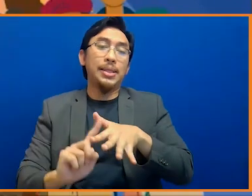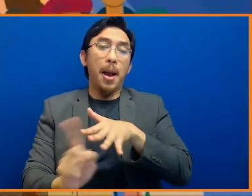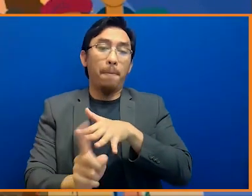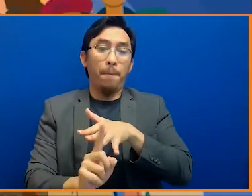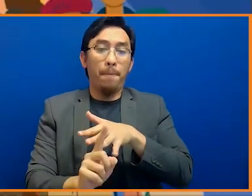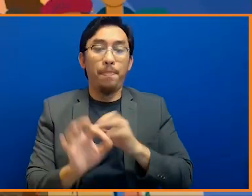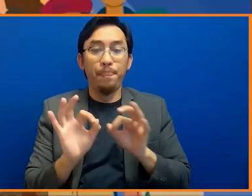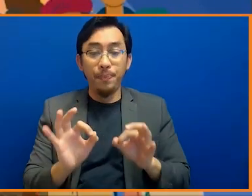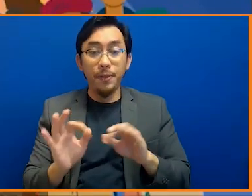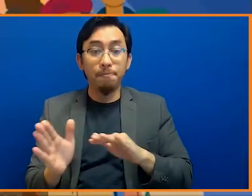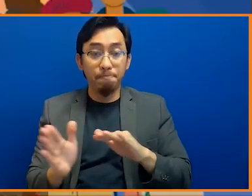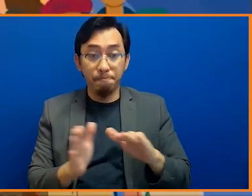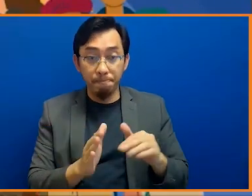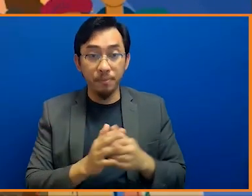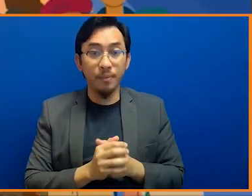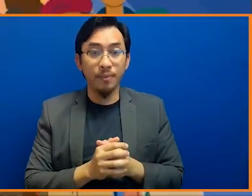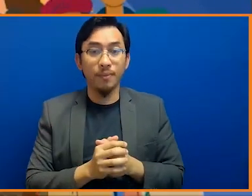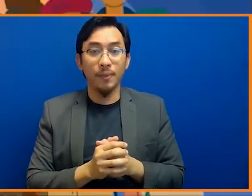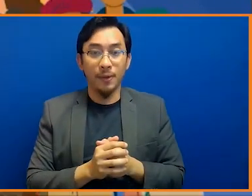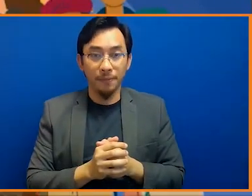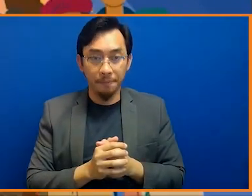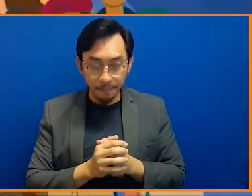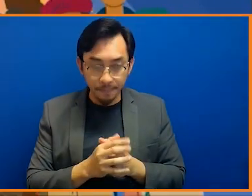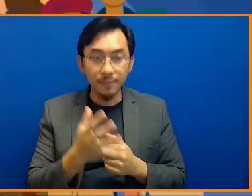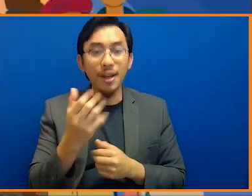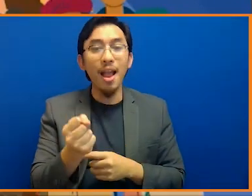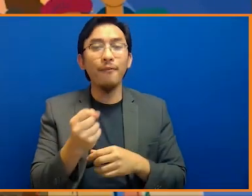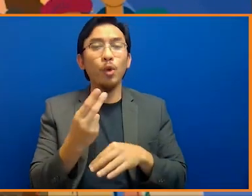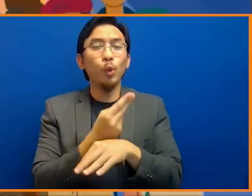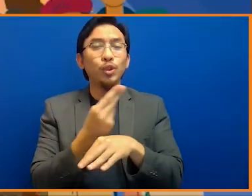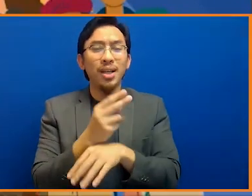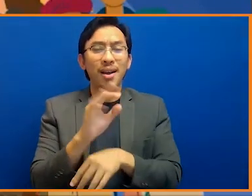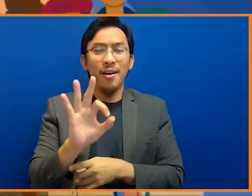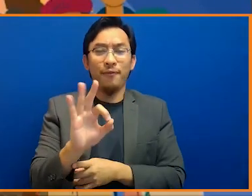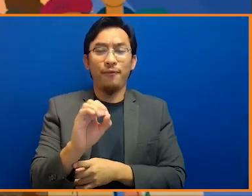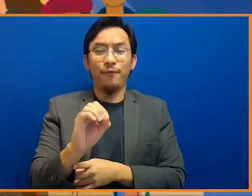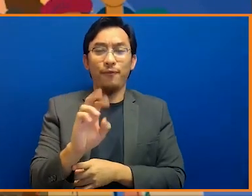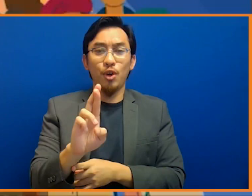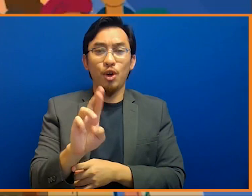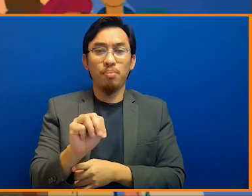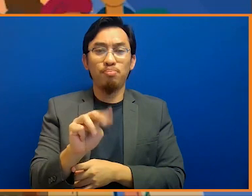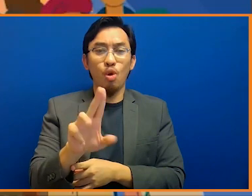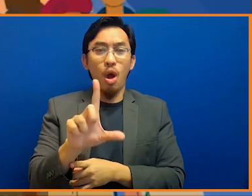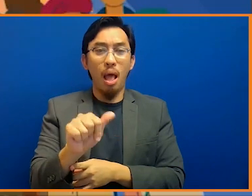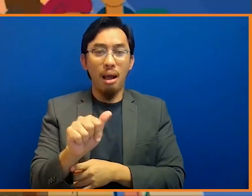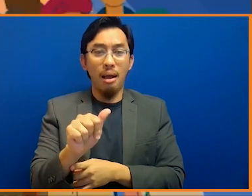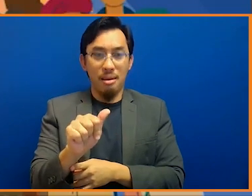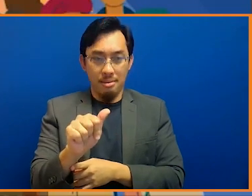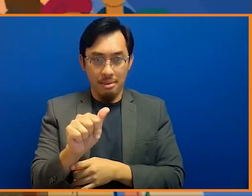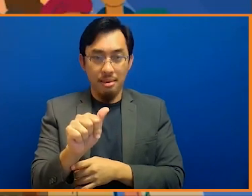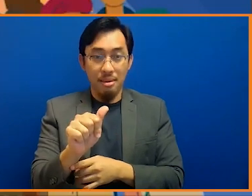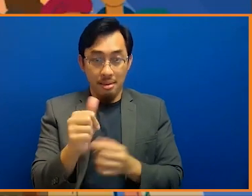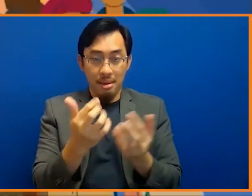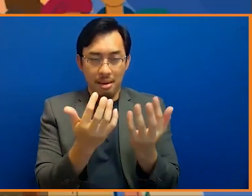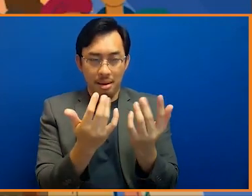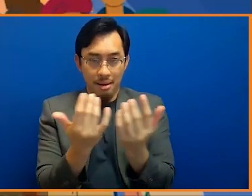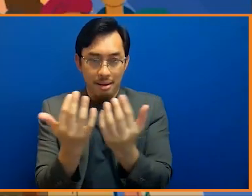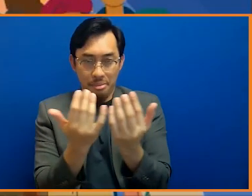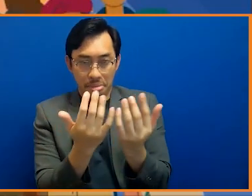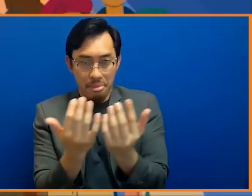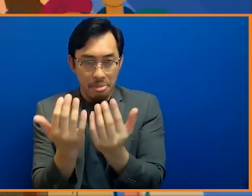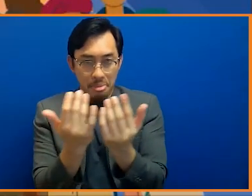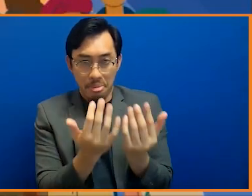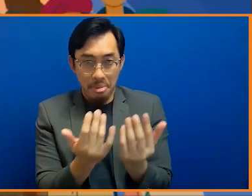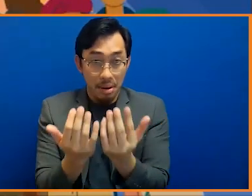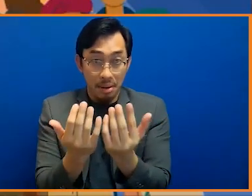Okay, I'm skipping this. So we can use this kind of formula also to identify which building in our city can